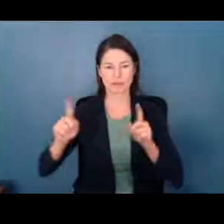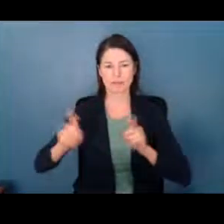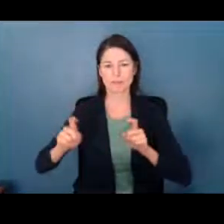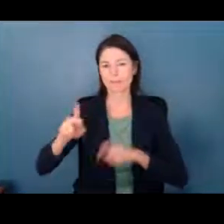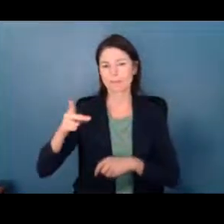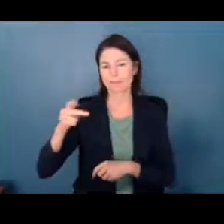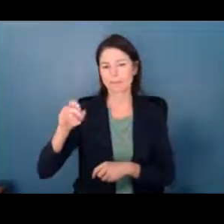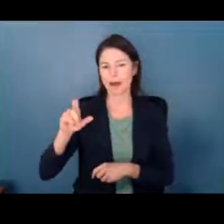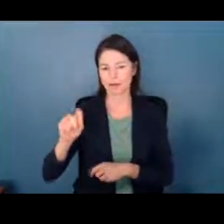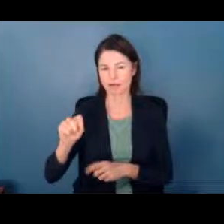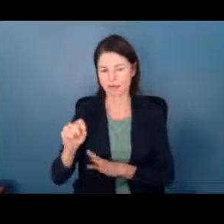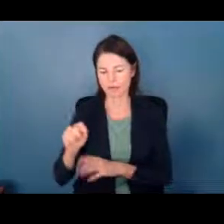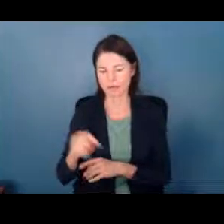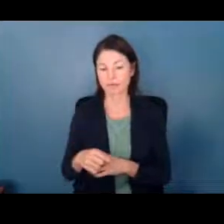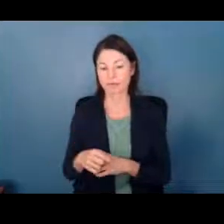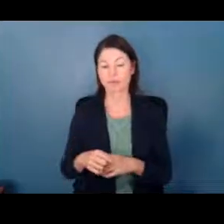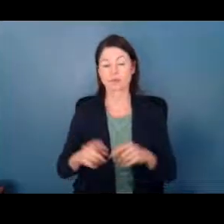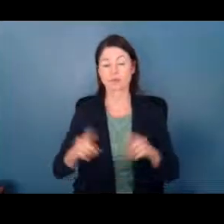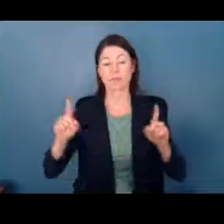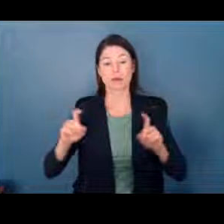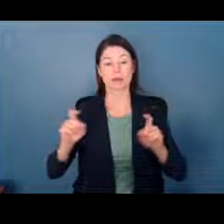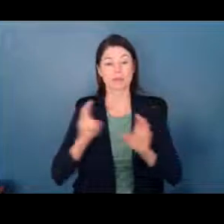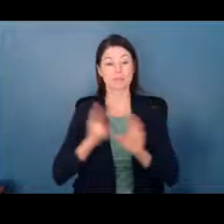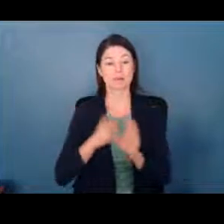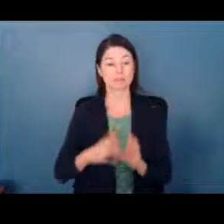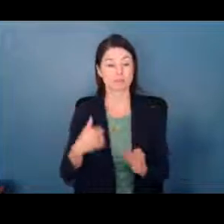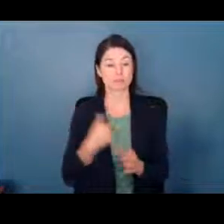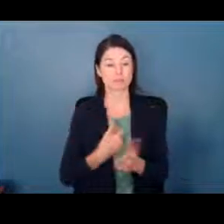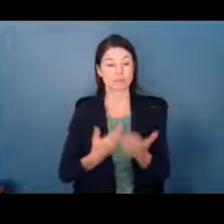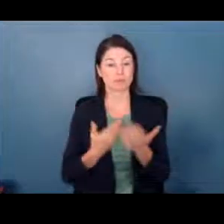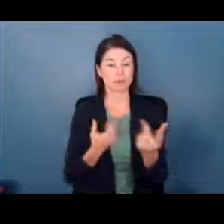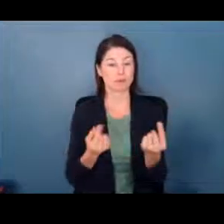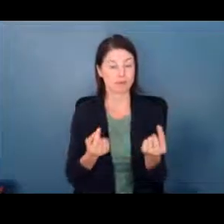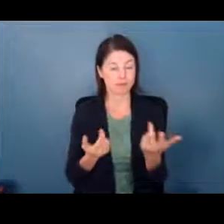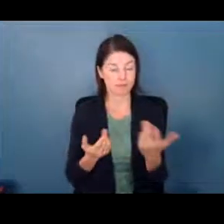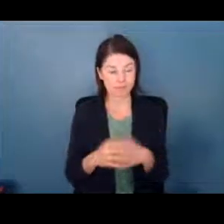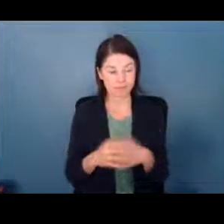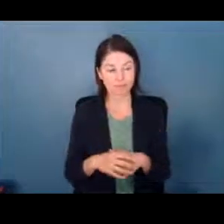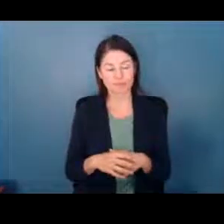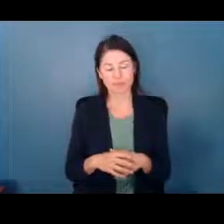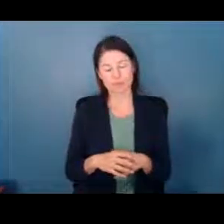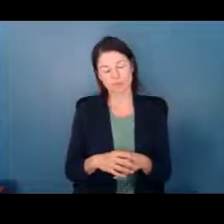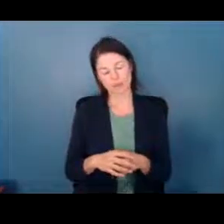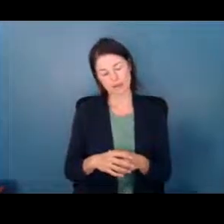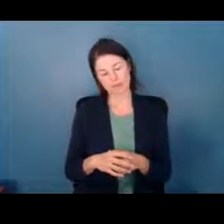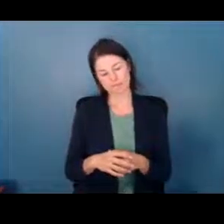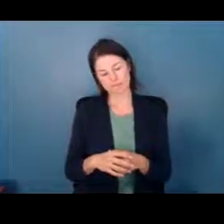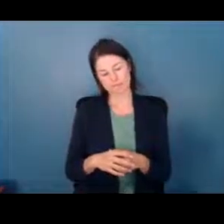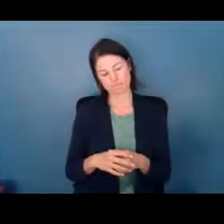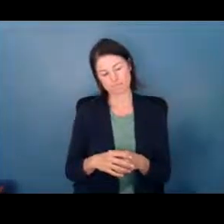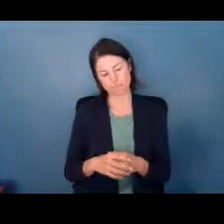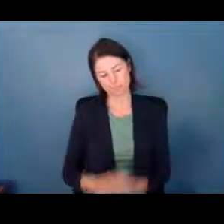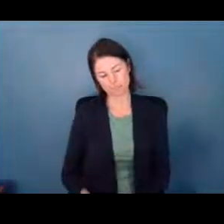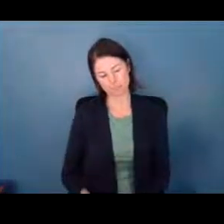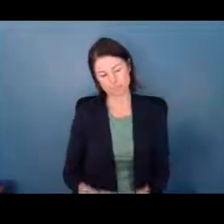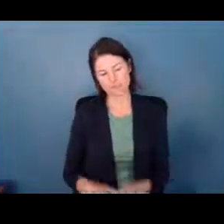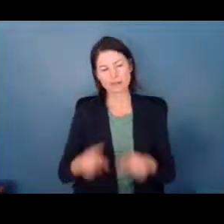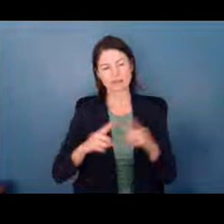Then in the topic of pilot participants, we're recommending a set of different participants to